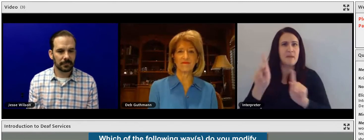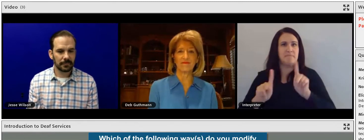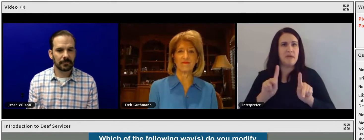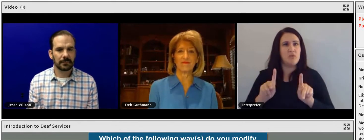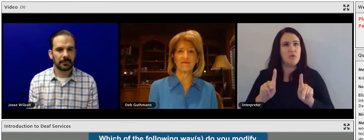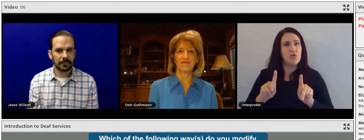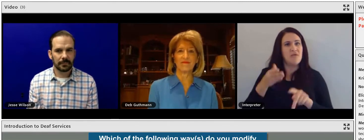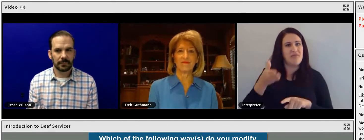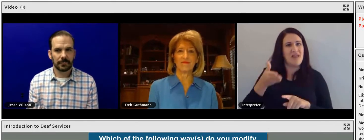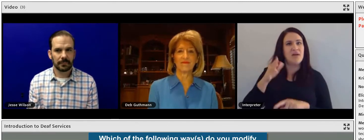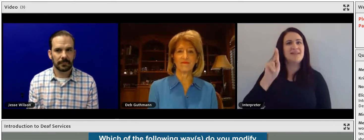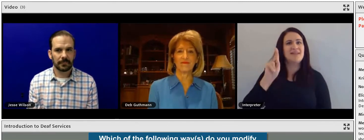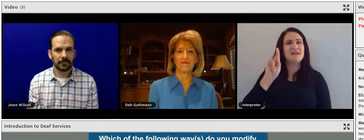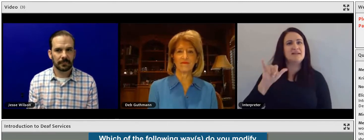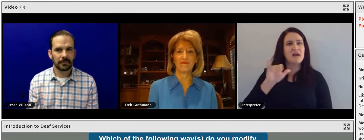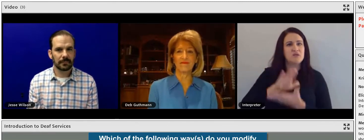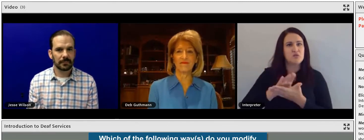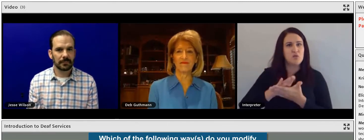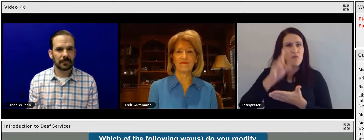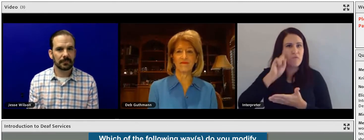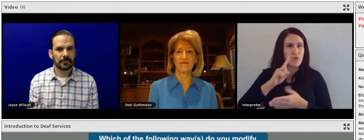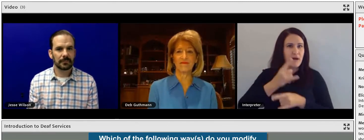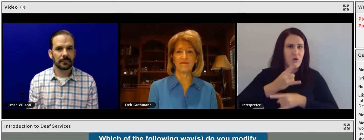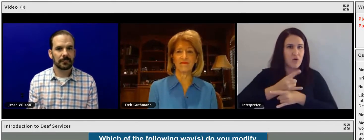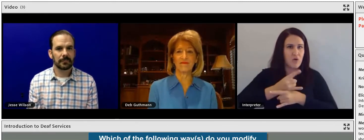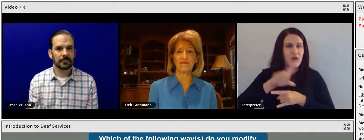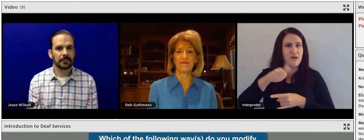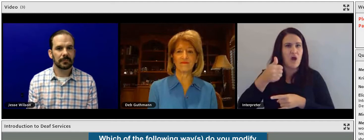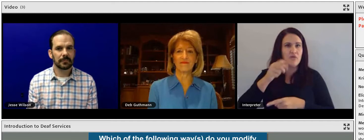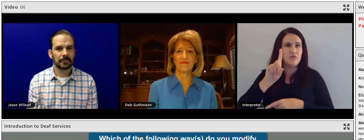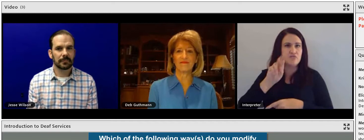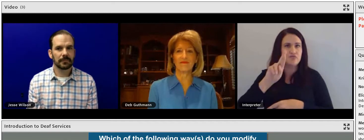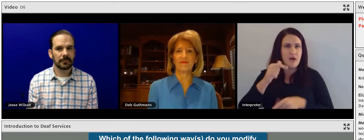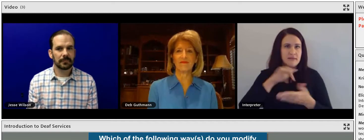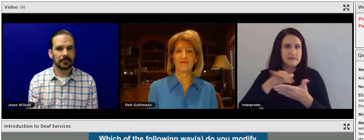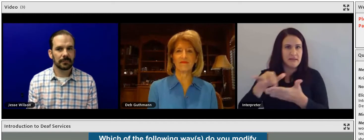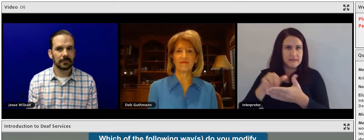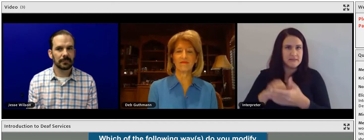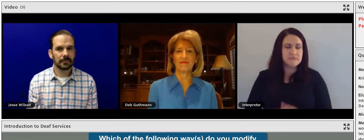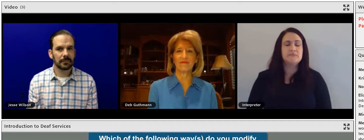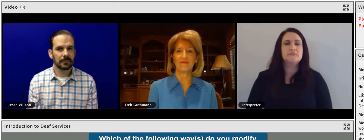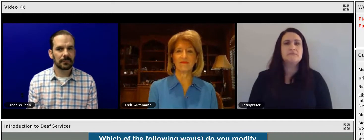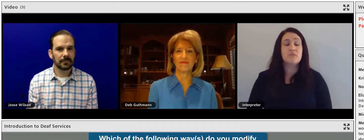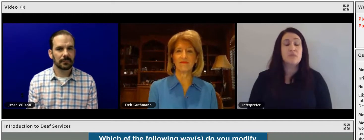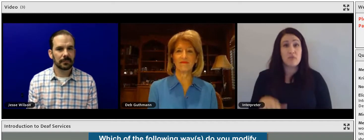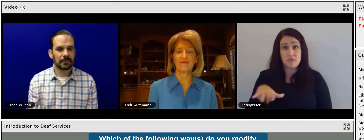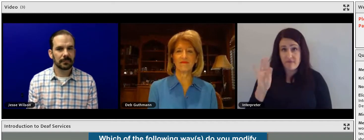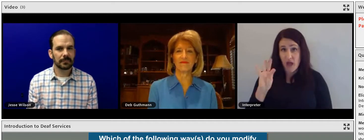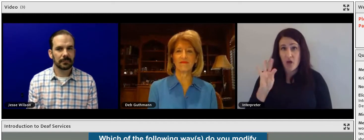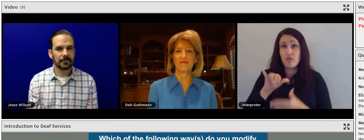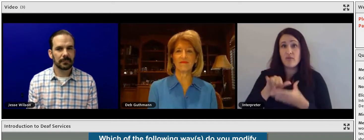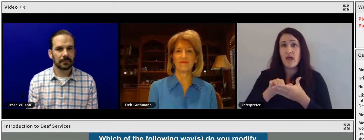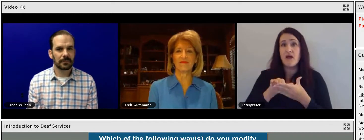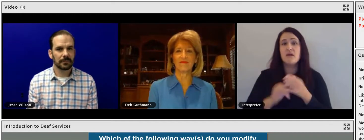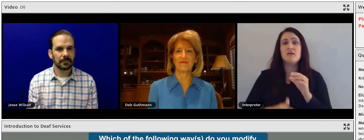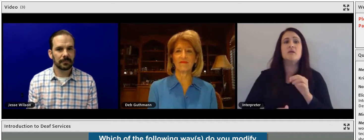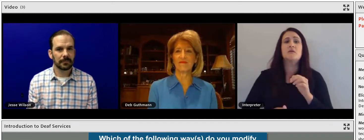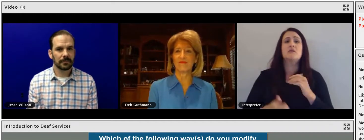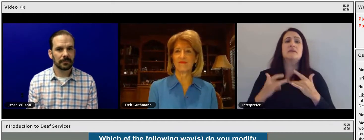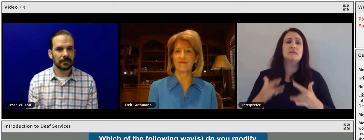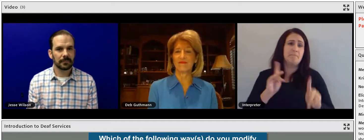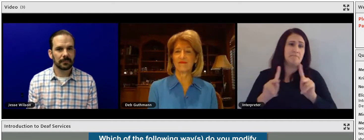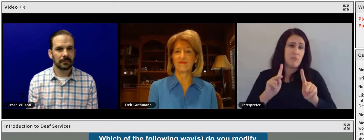in the Kentucky School for Alcohol and Other Drug Studies. And what we found was that most likely providers were willing